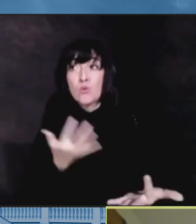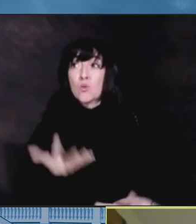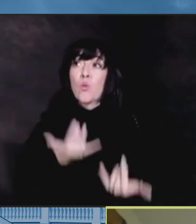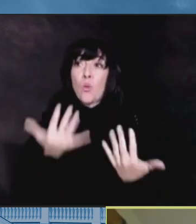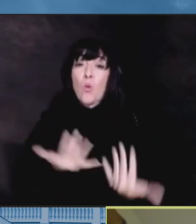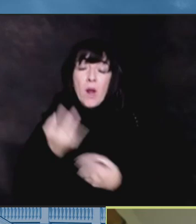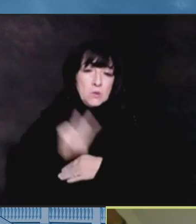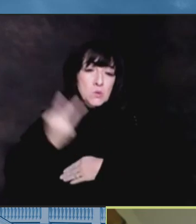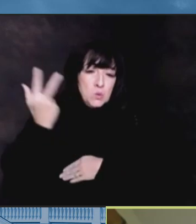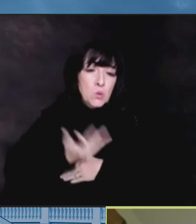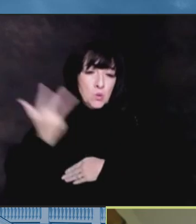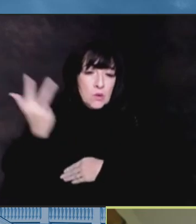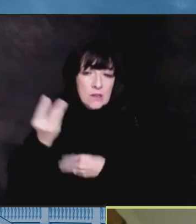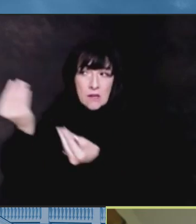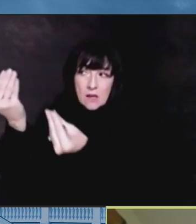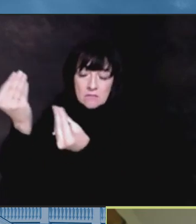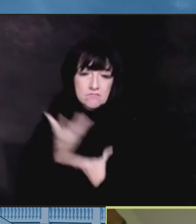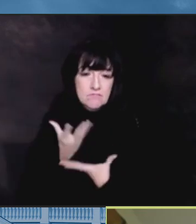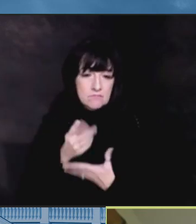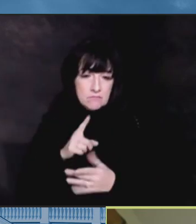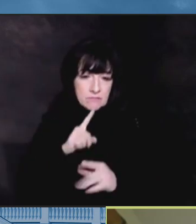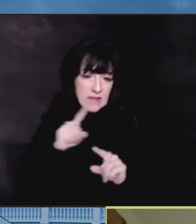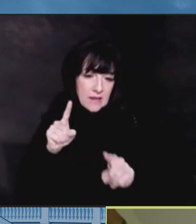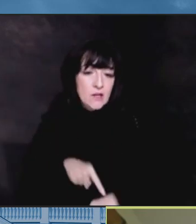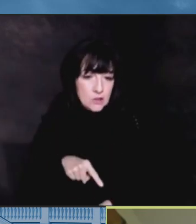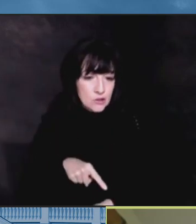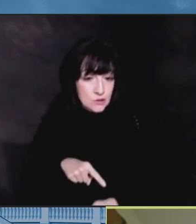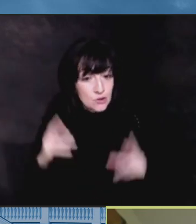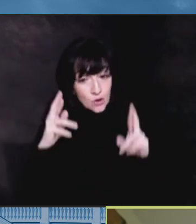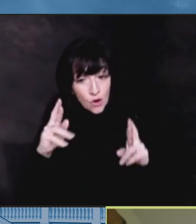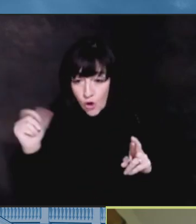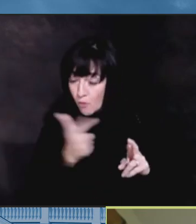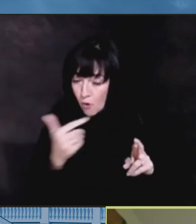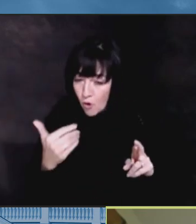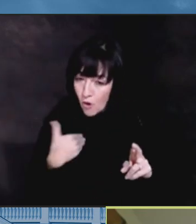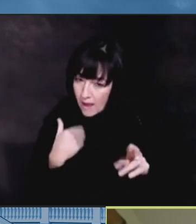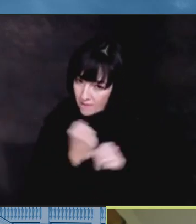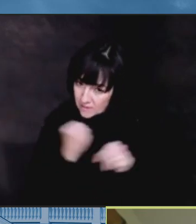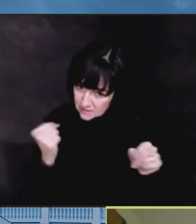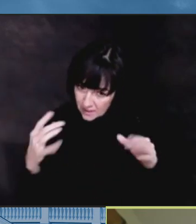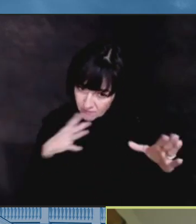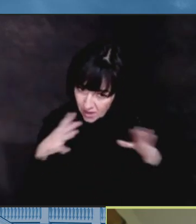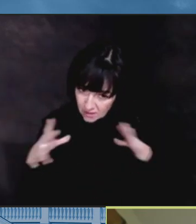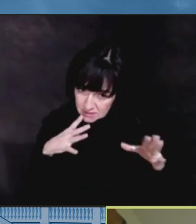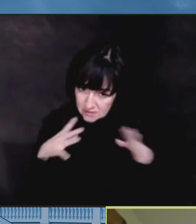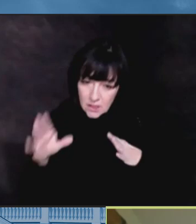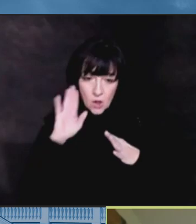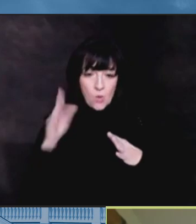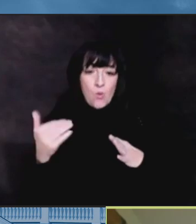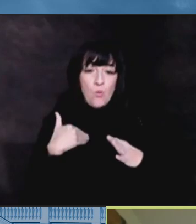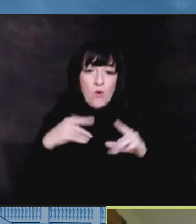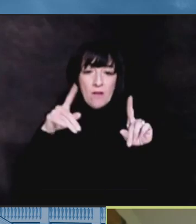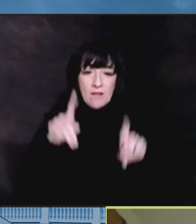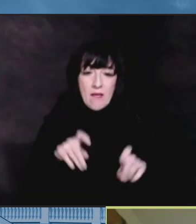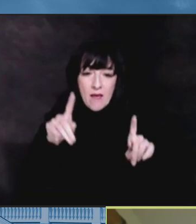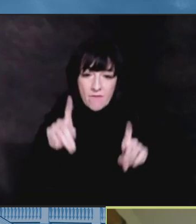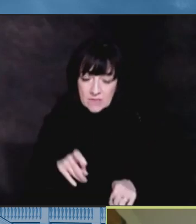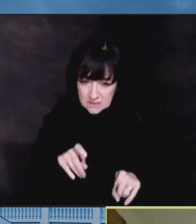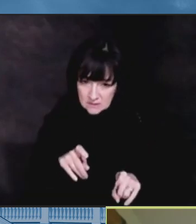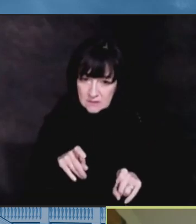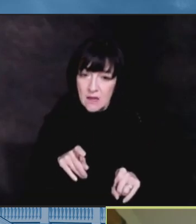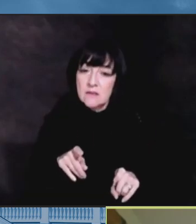and get that down. So we hope everybody has a safe holiday. We will have testing throughout the month of December,